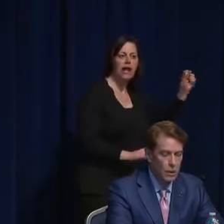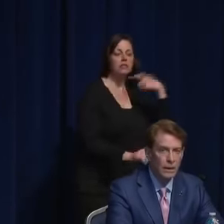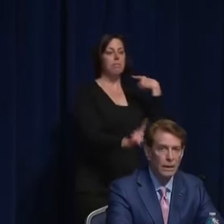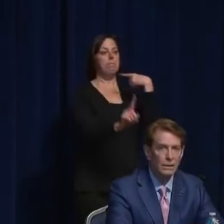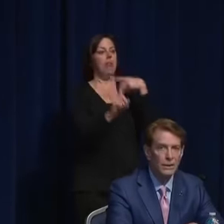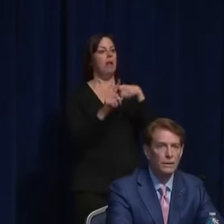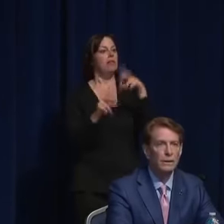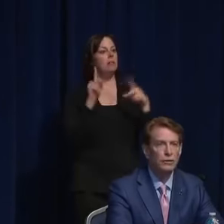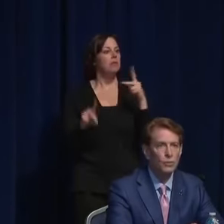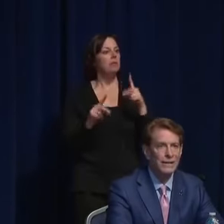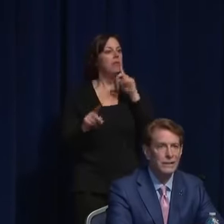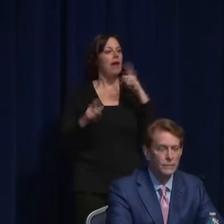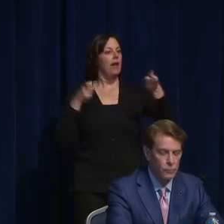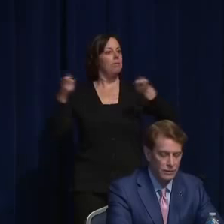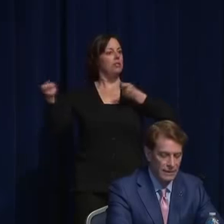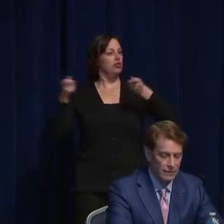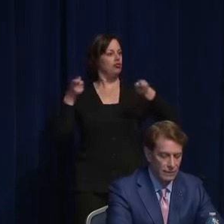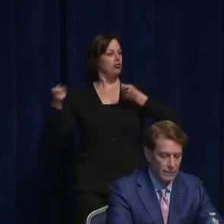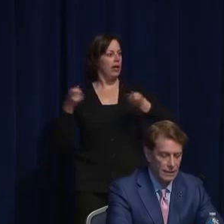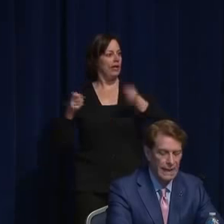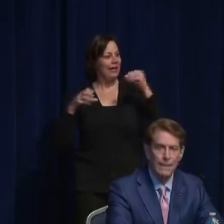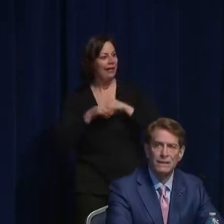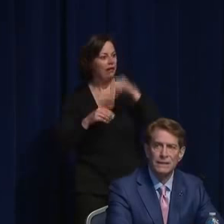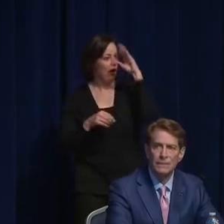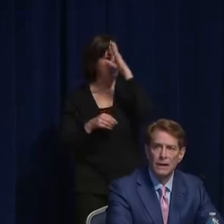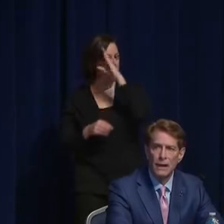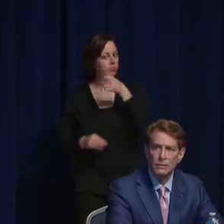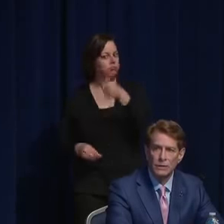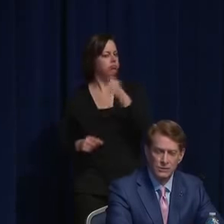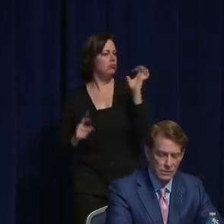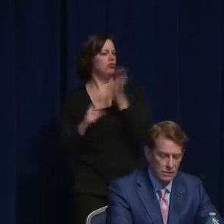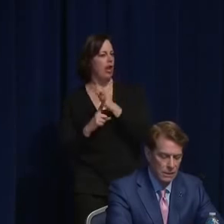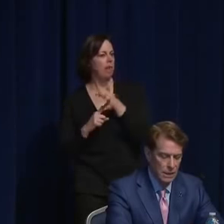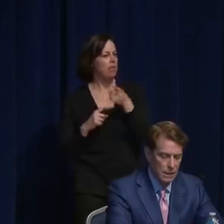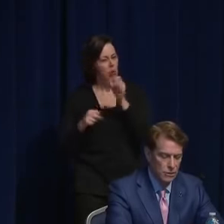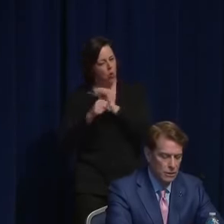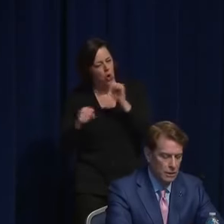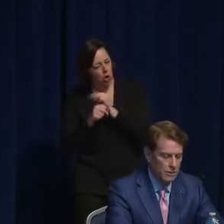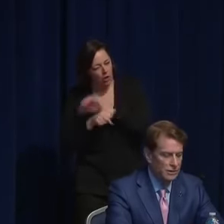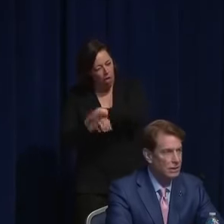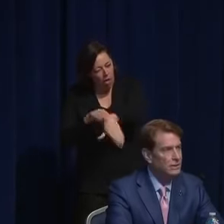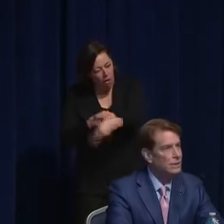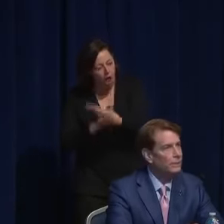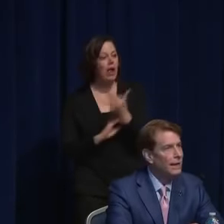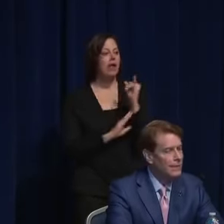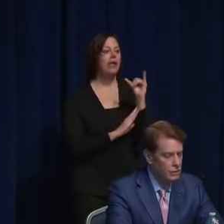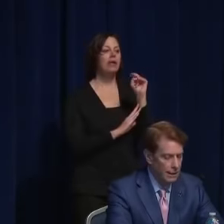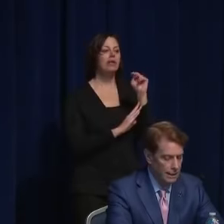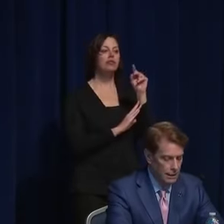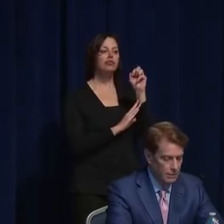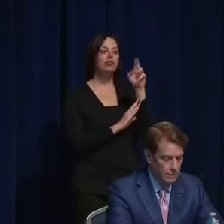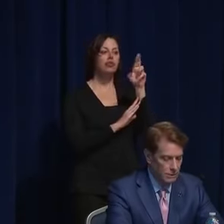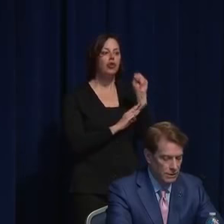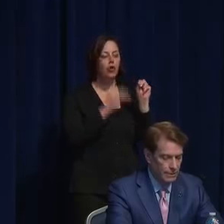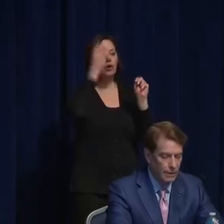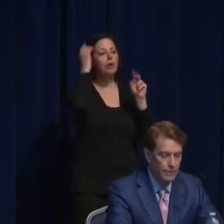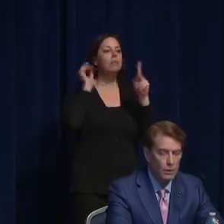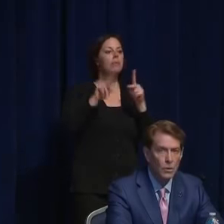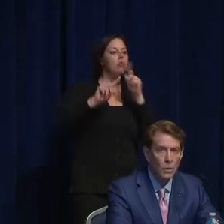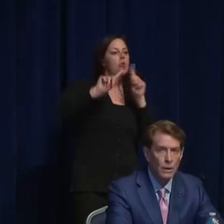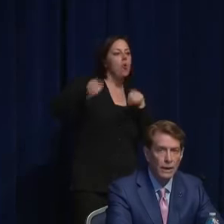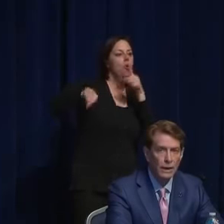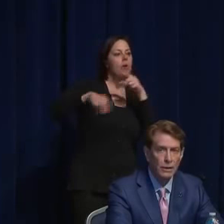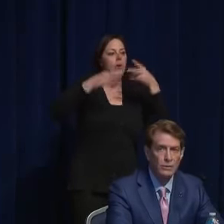are working literally 24/7. Epidemiologists, internists, supply chain experts, and